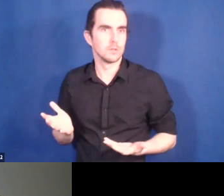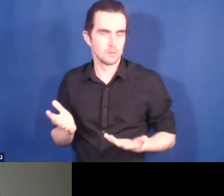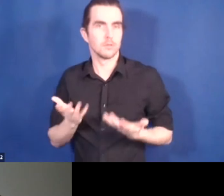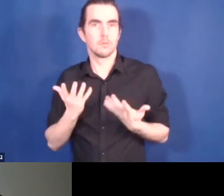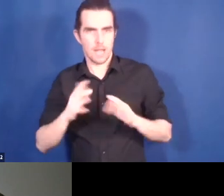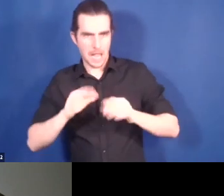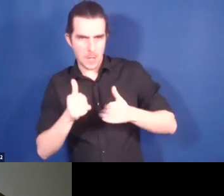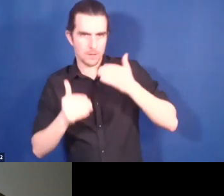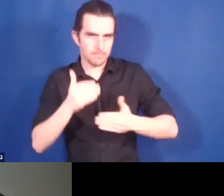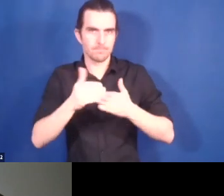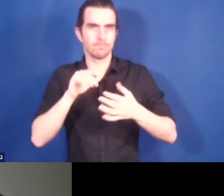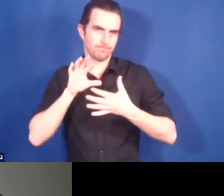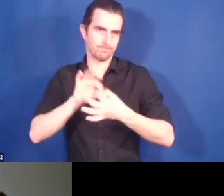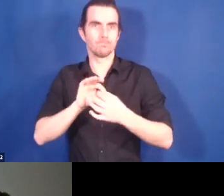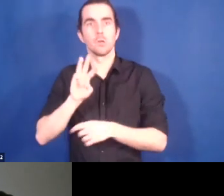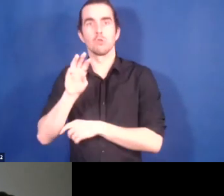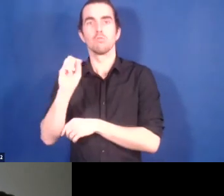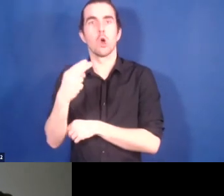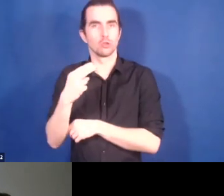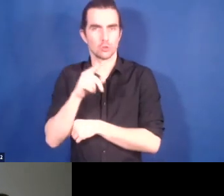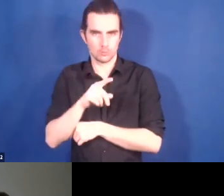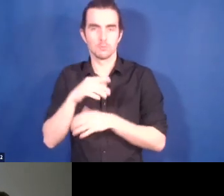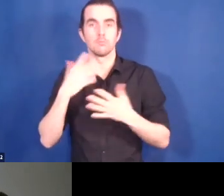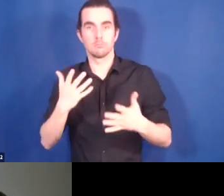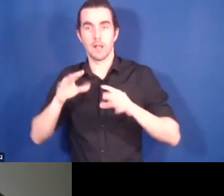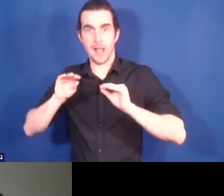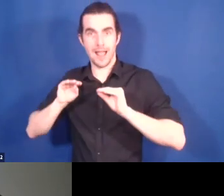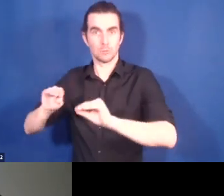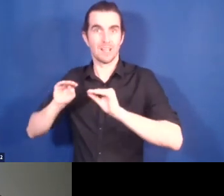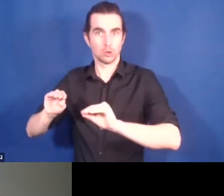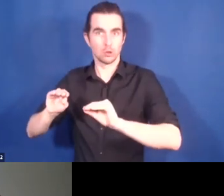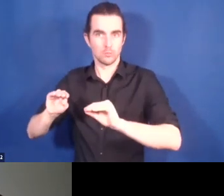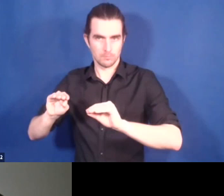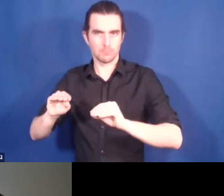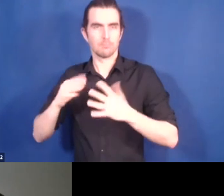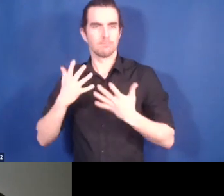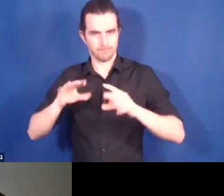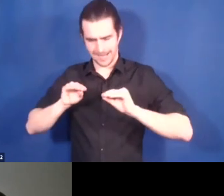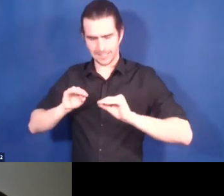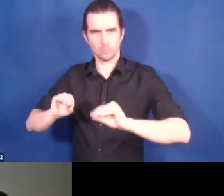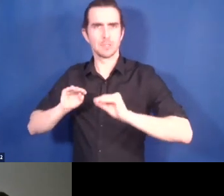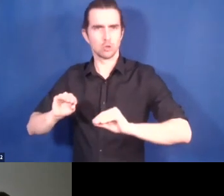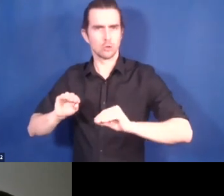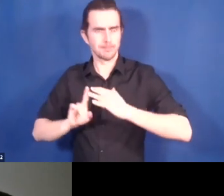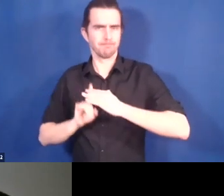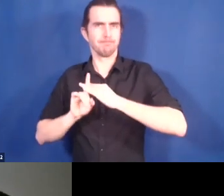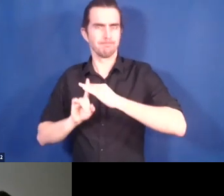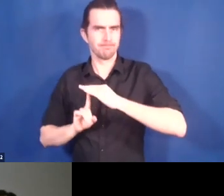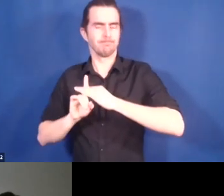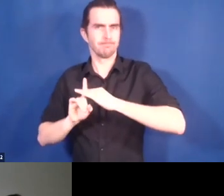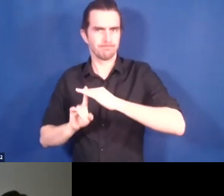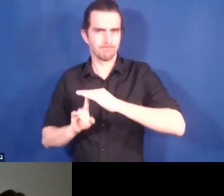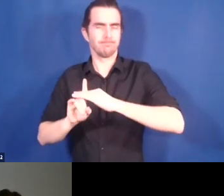a key solution. I think actually my favorite quotation from all of our panels was one that said, like a